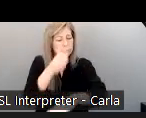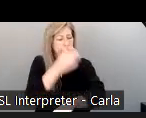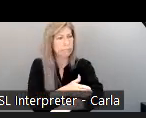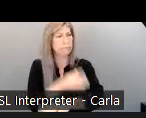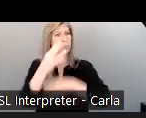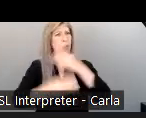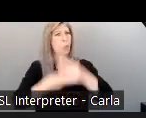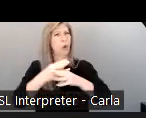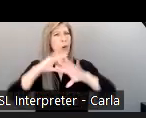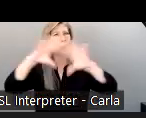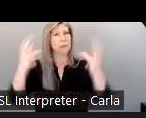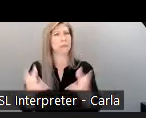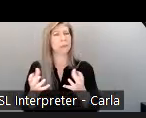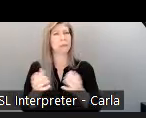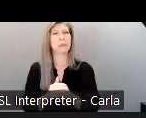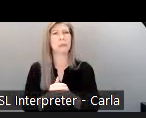and collective scale,